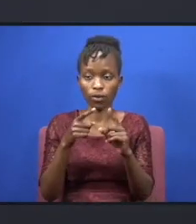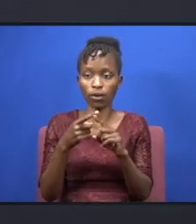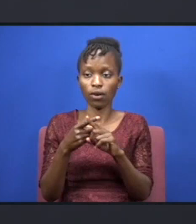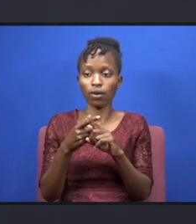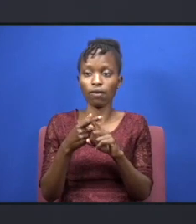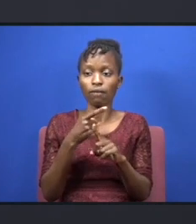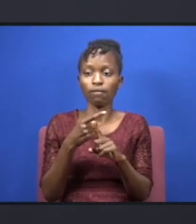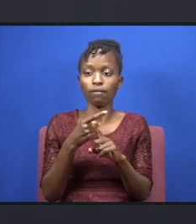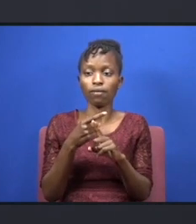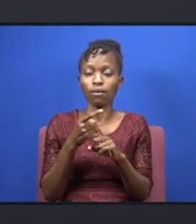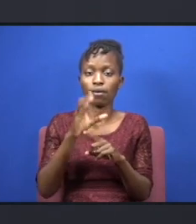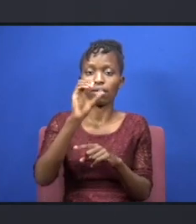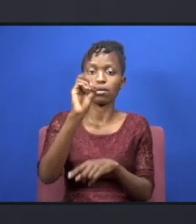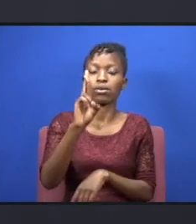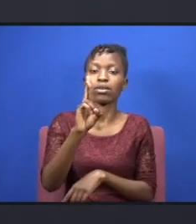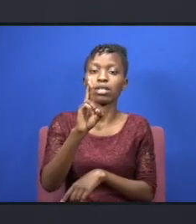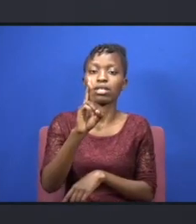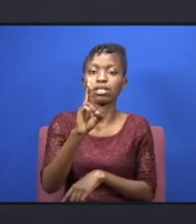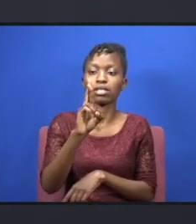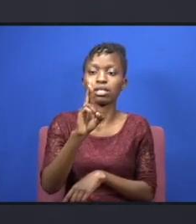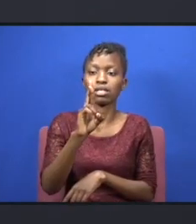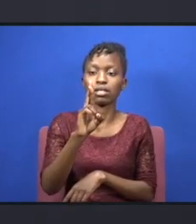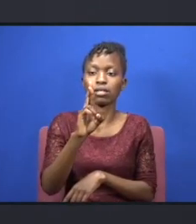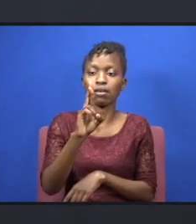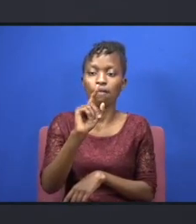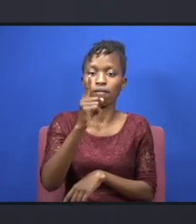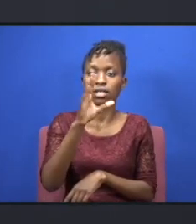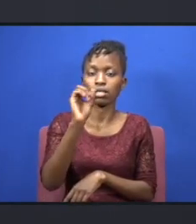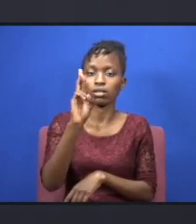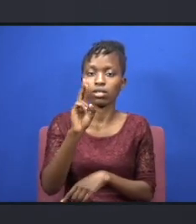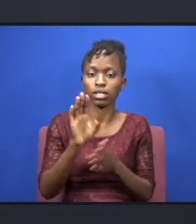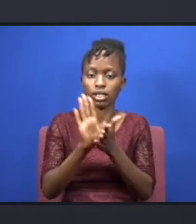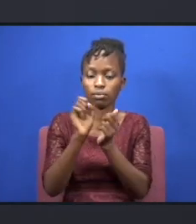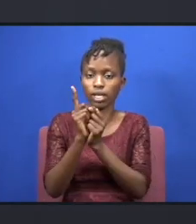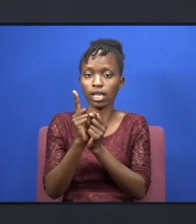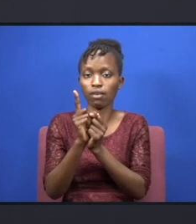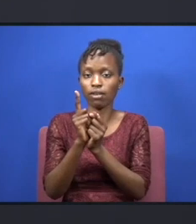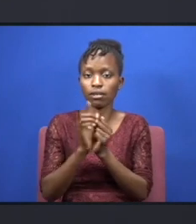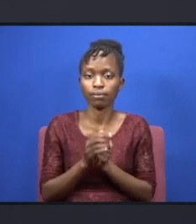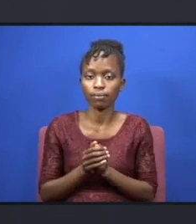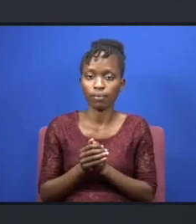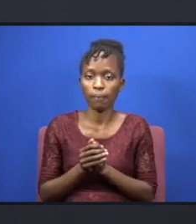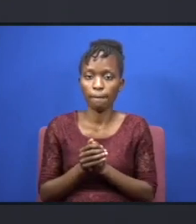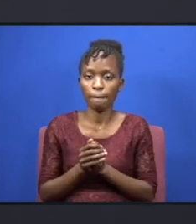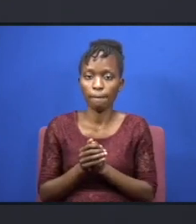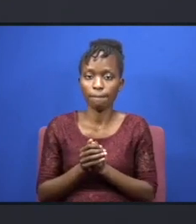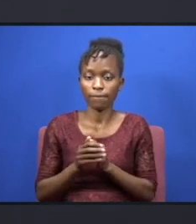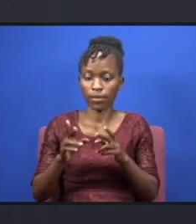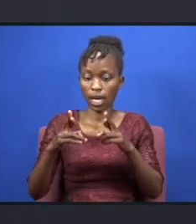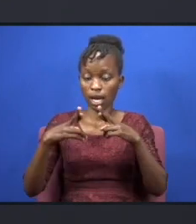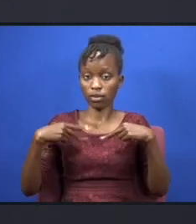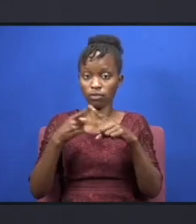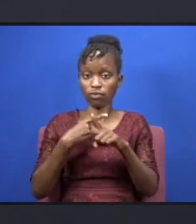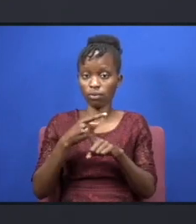word to the church in Corinth, 1 Corinthians chapter 11 and from verse 23. I received from the